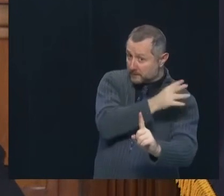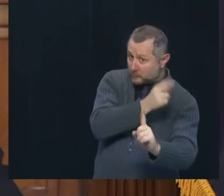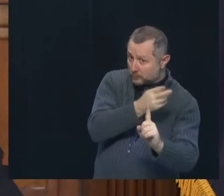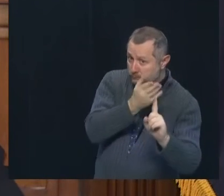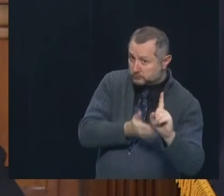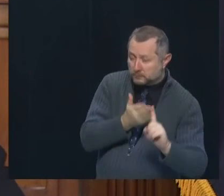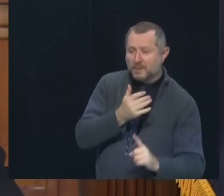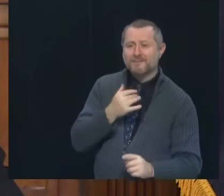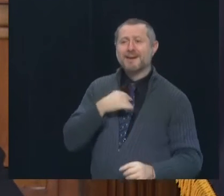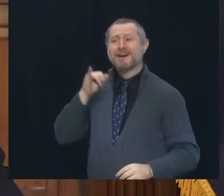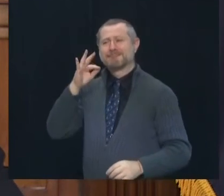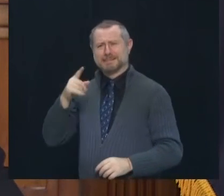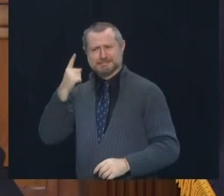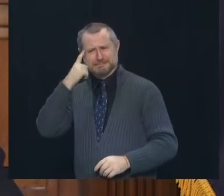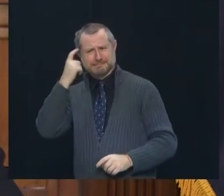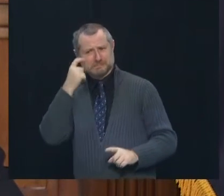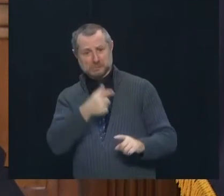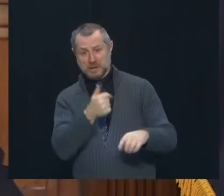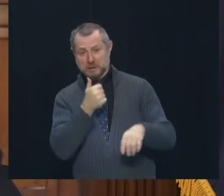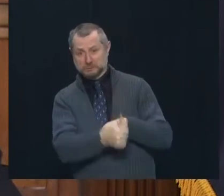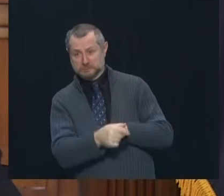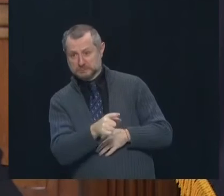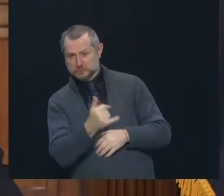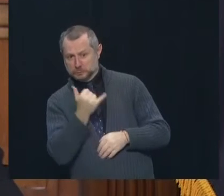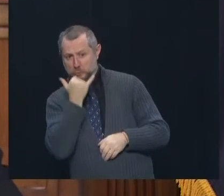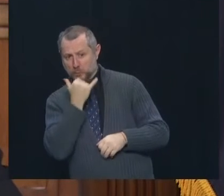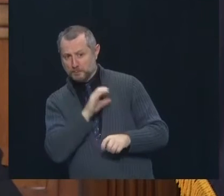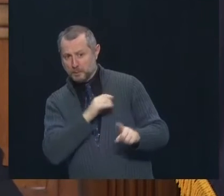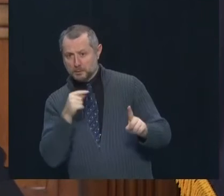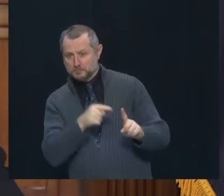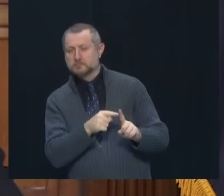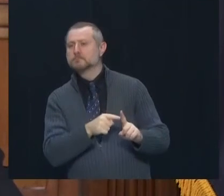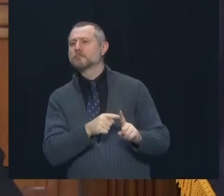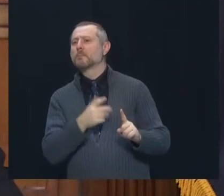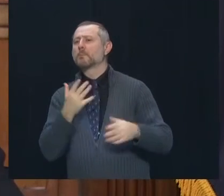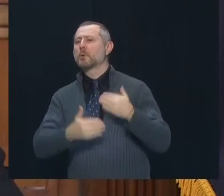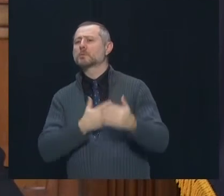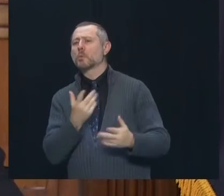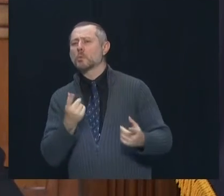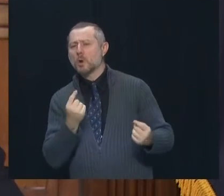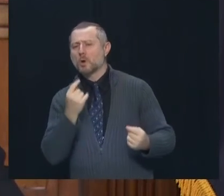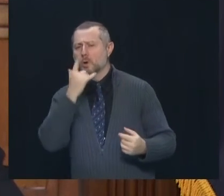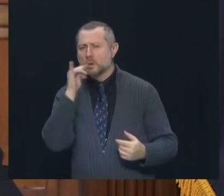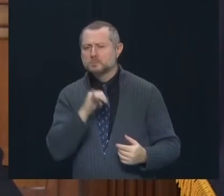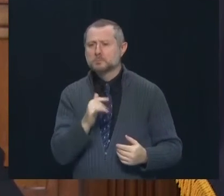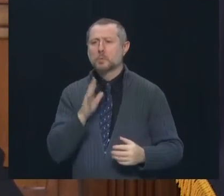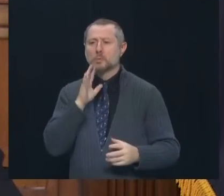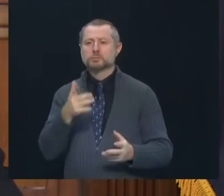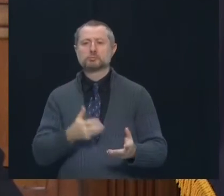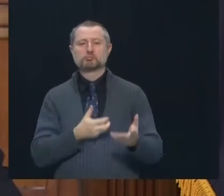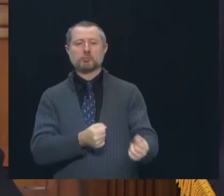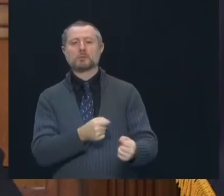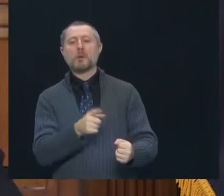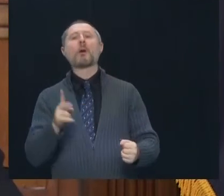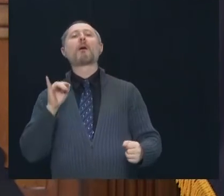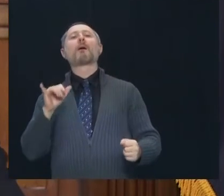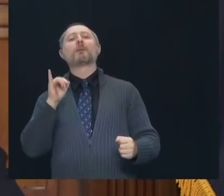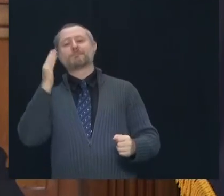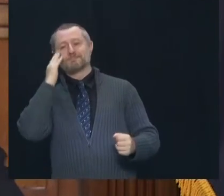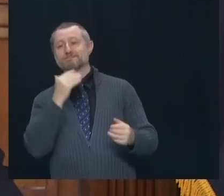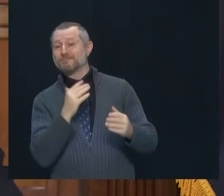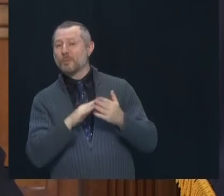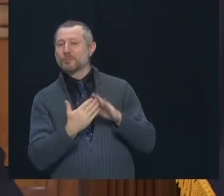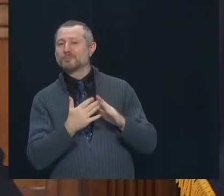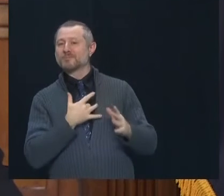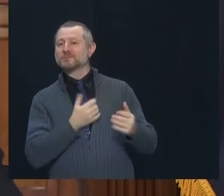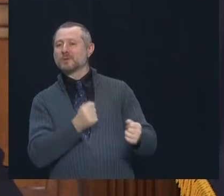wrong, what should the process be that you will trust? That has to be talked through.